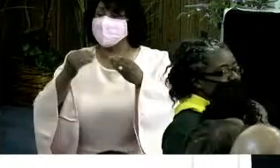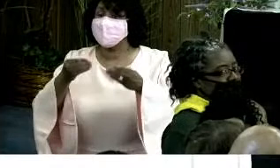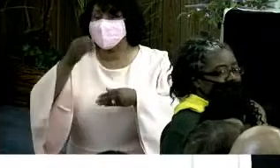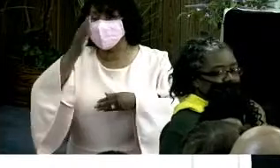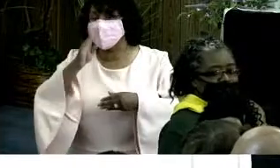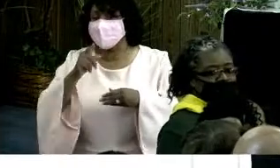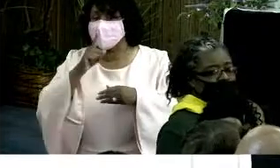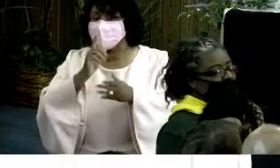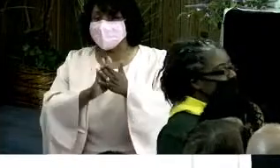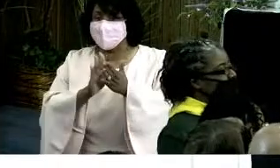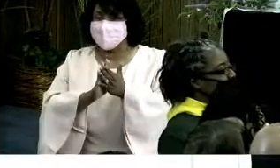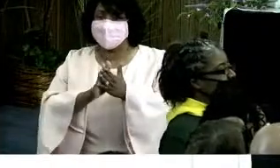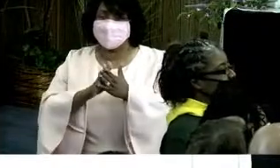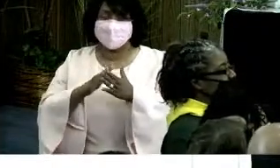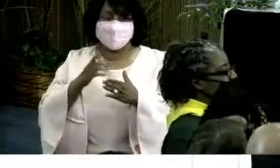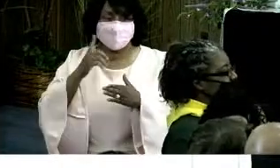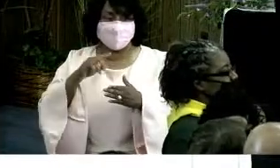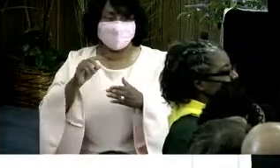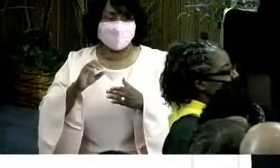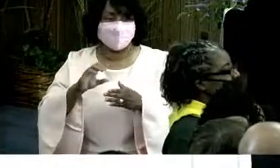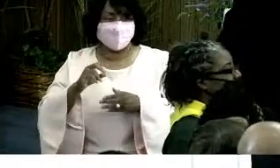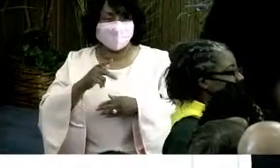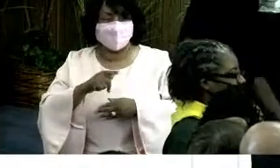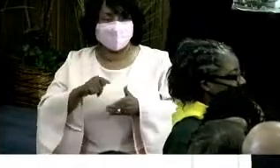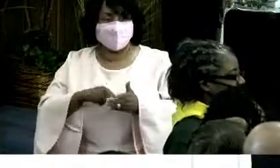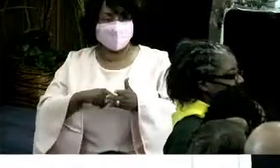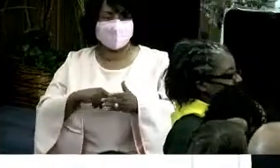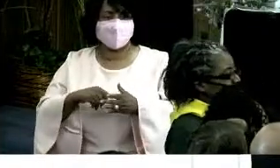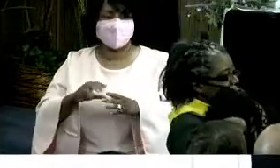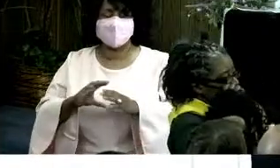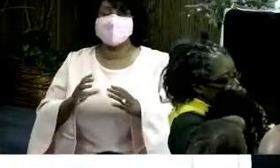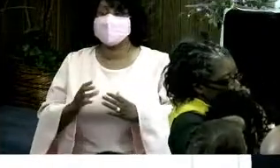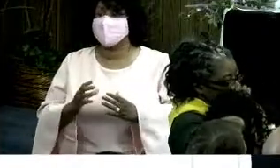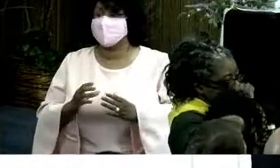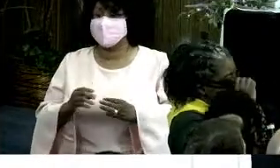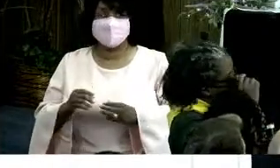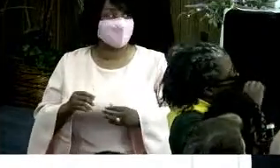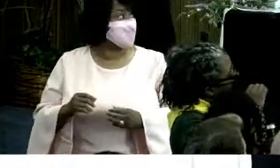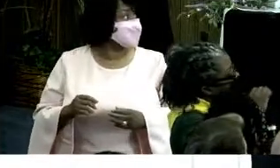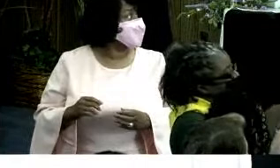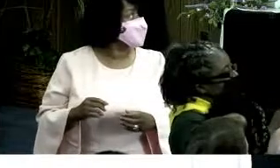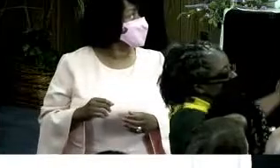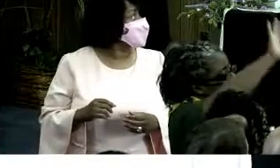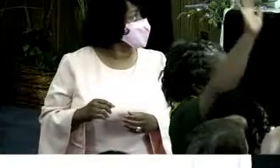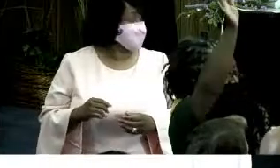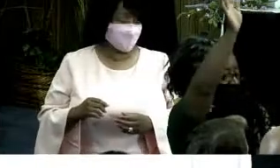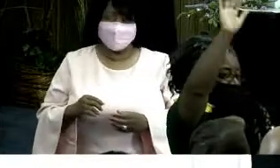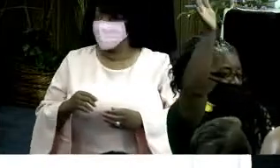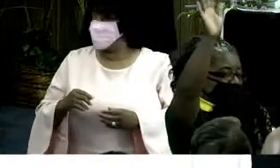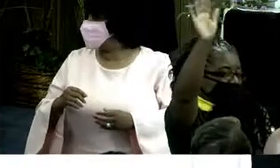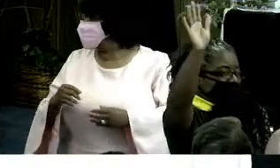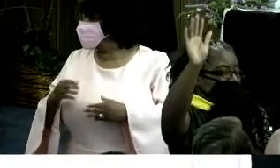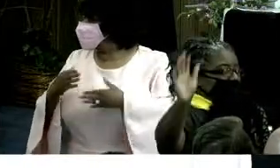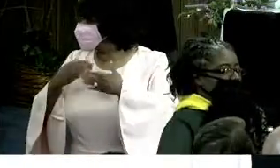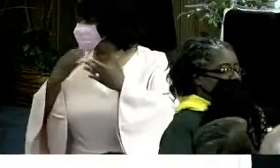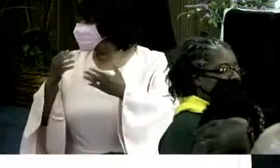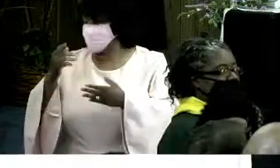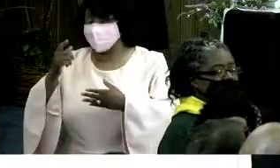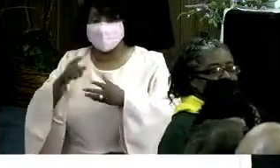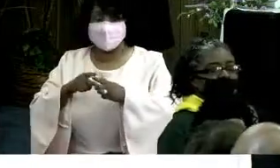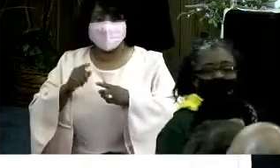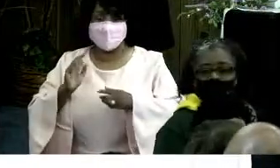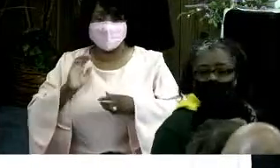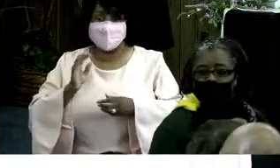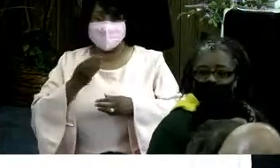for this club. These young people are ready to go. And we just want to say thank you to our parents.